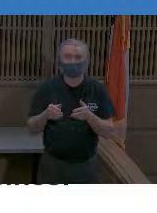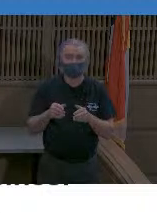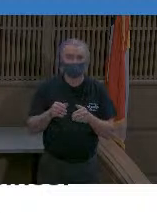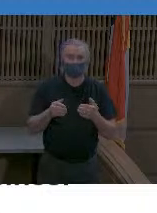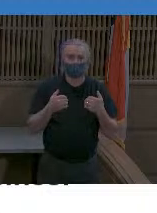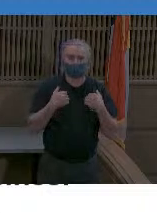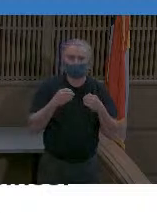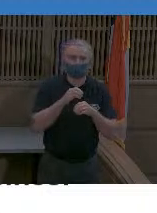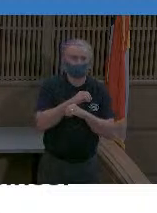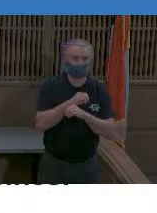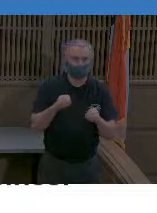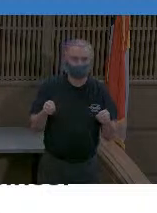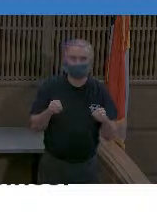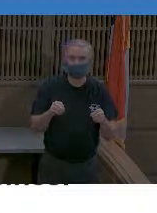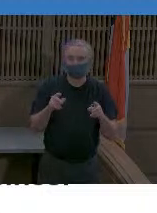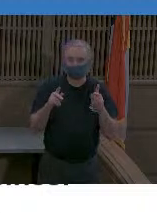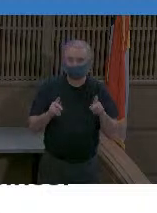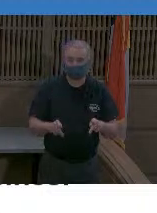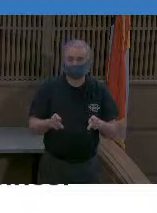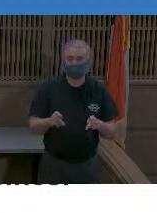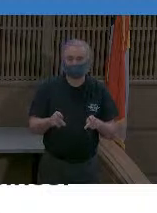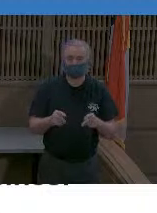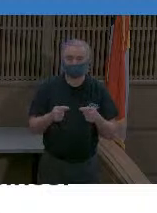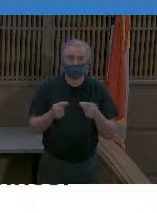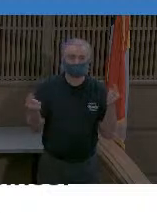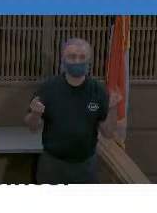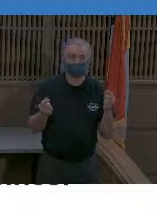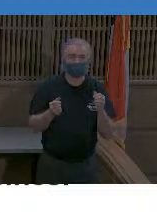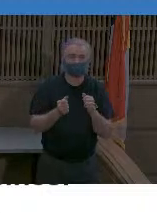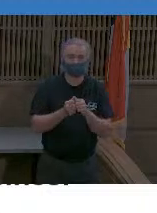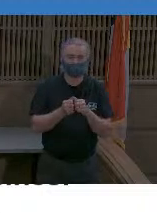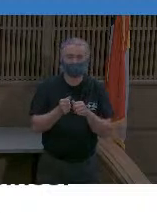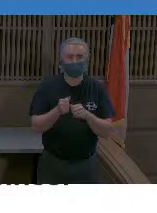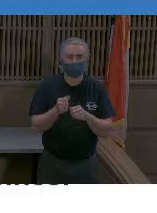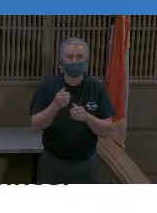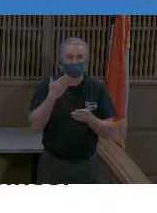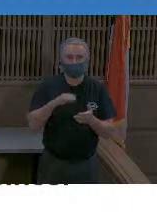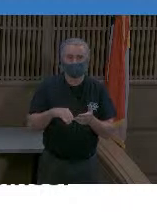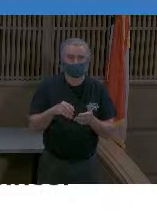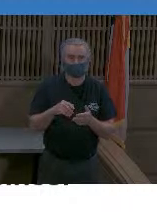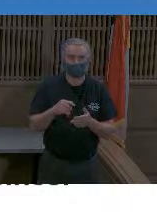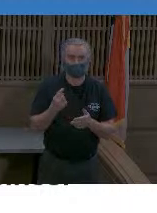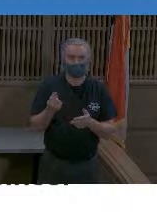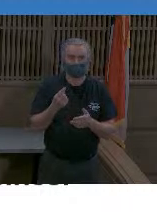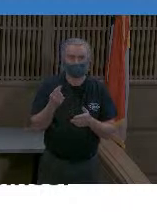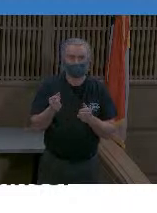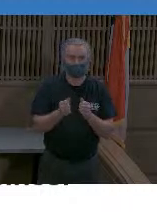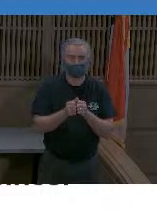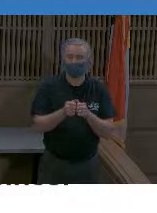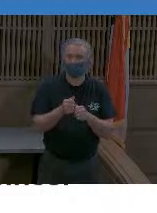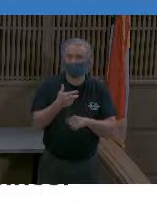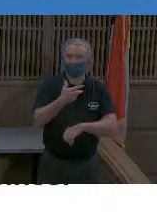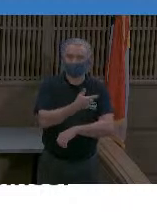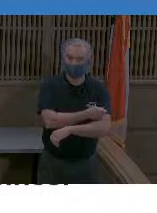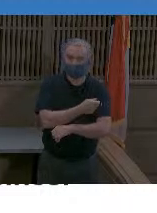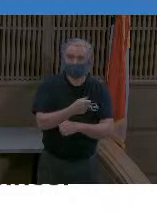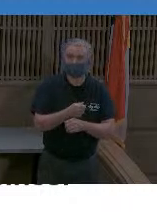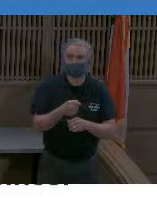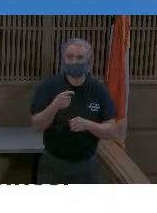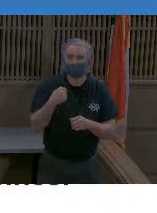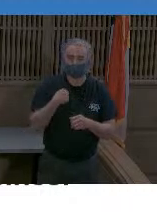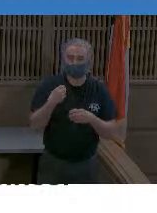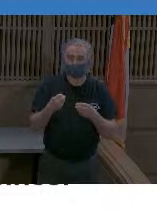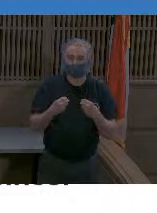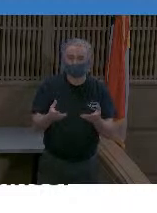during the administration of the test. And I'm not a doctor, and I can't give you a medical opinion. All I can deliver are the facts